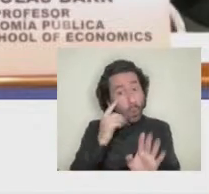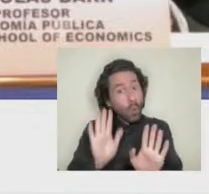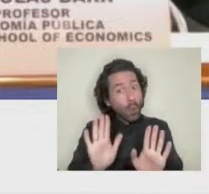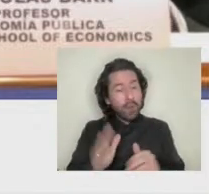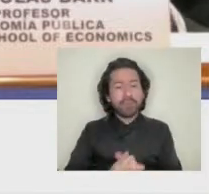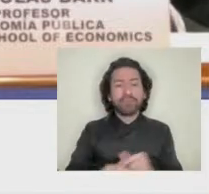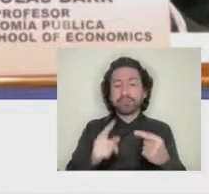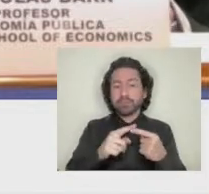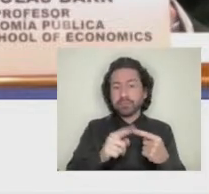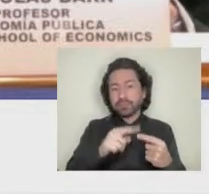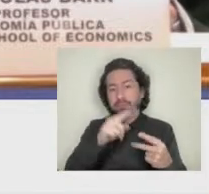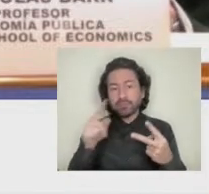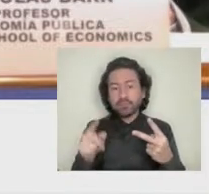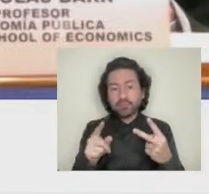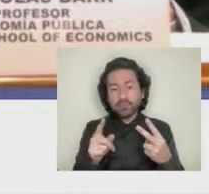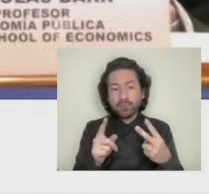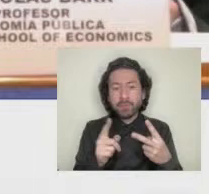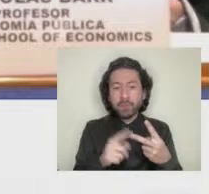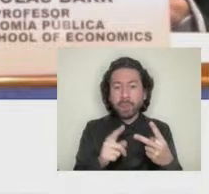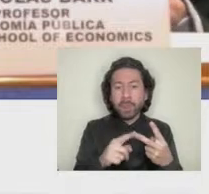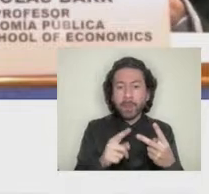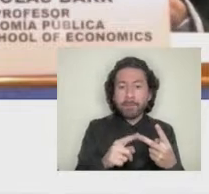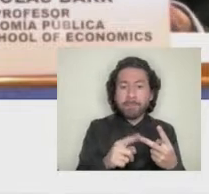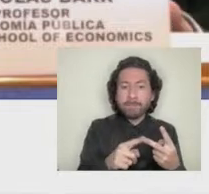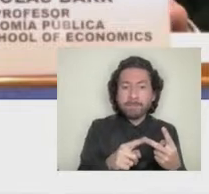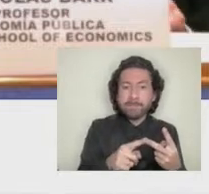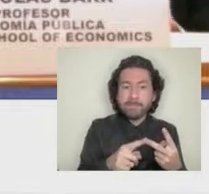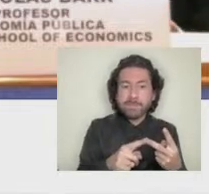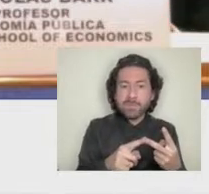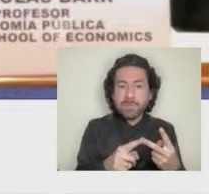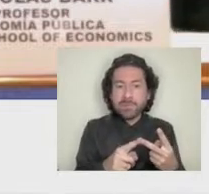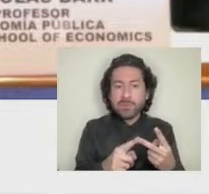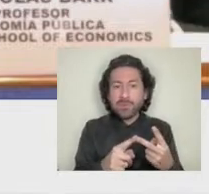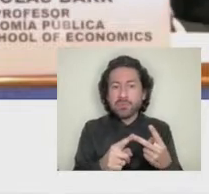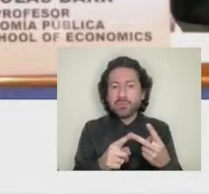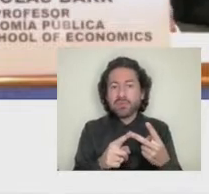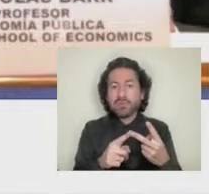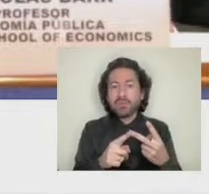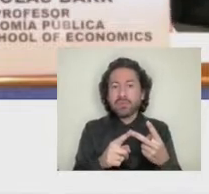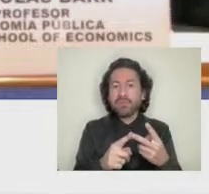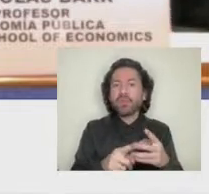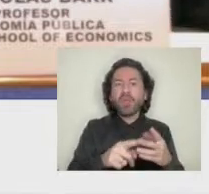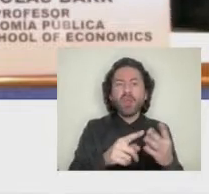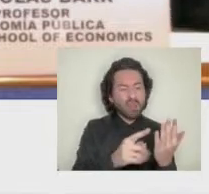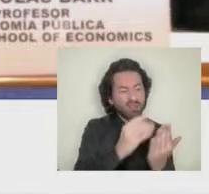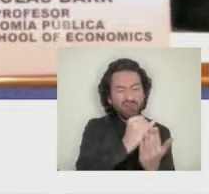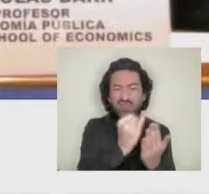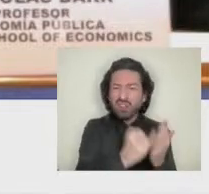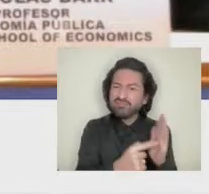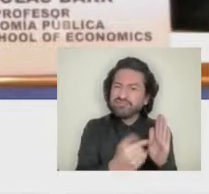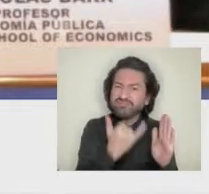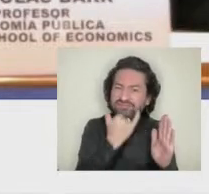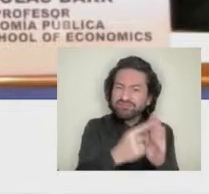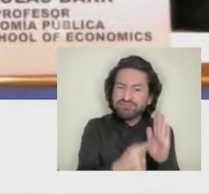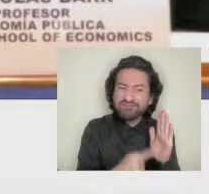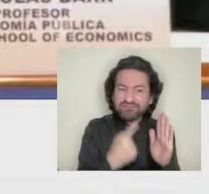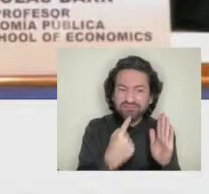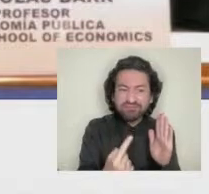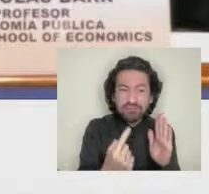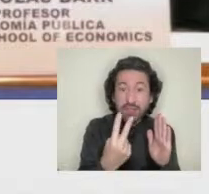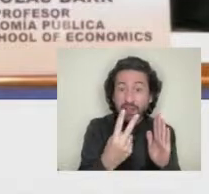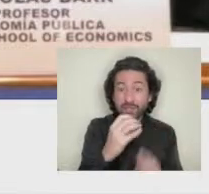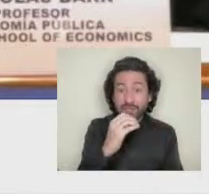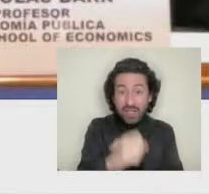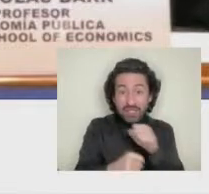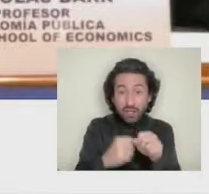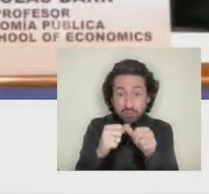designed contribution conditions. Where a system says you've got to have 20 years of contributions before you get any benefit,